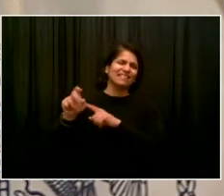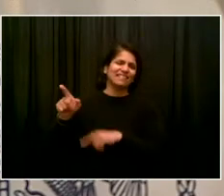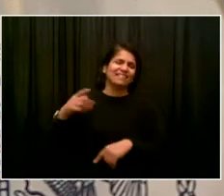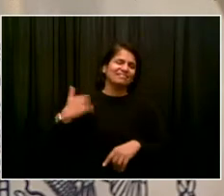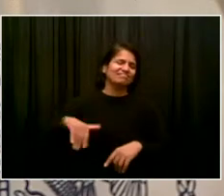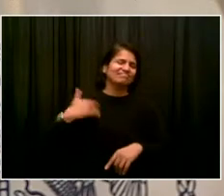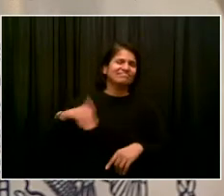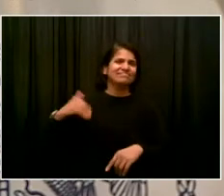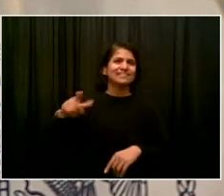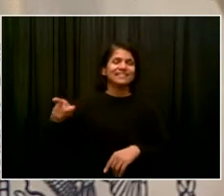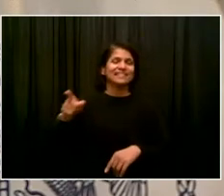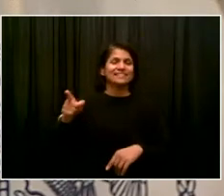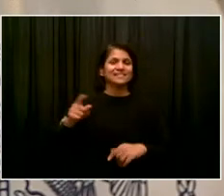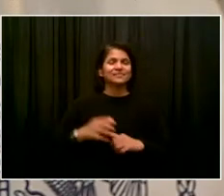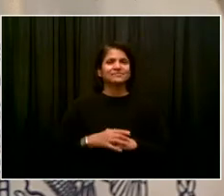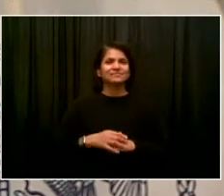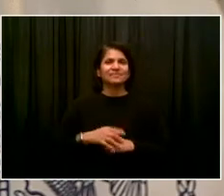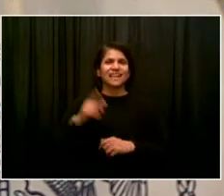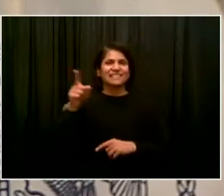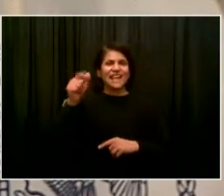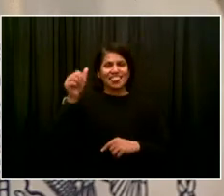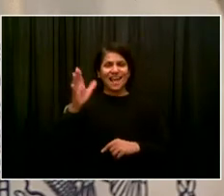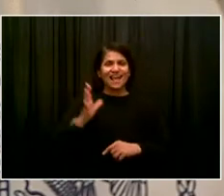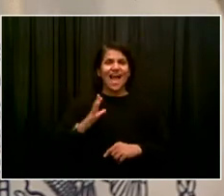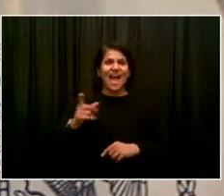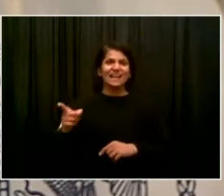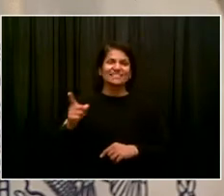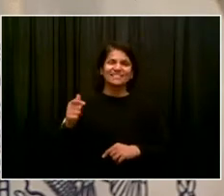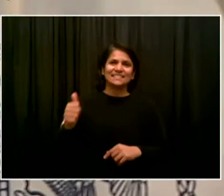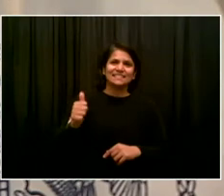This guy, I have to say, and this is the whole truth,